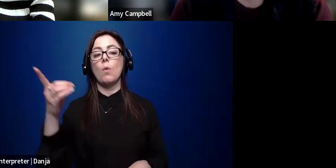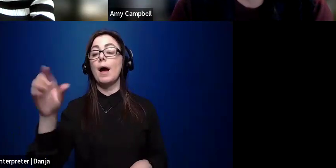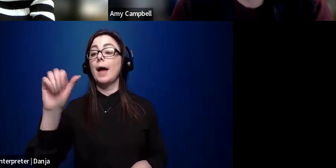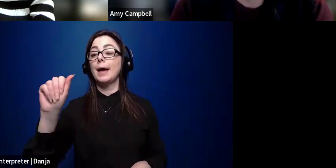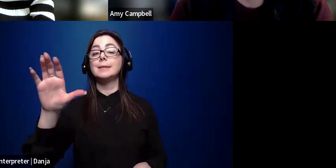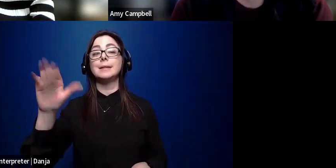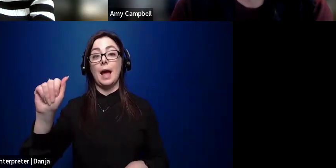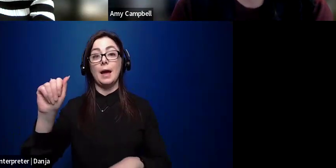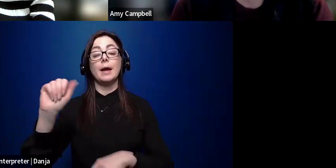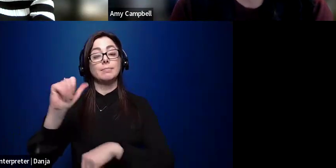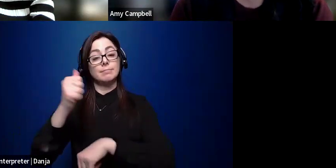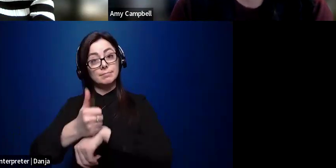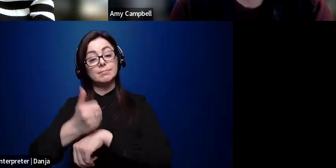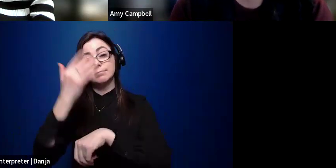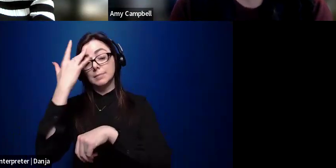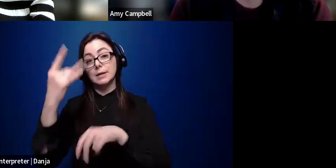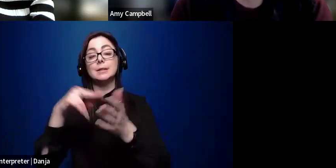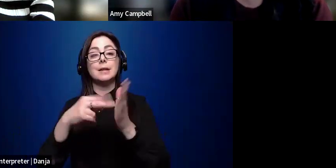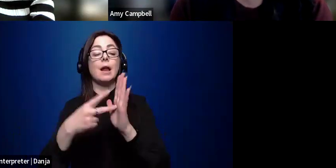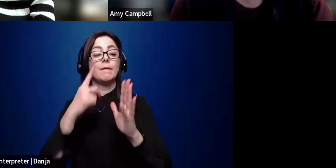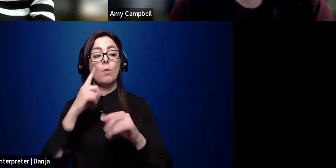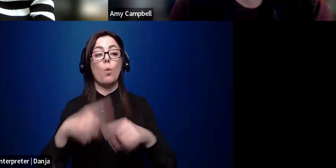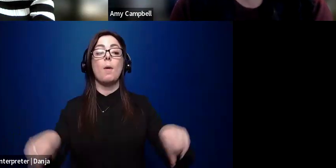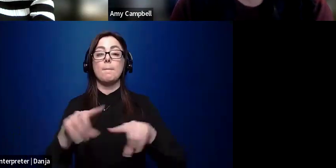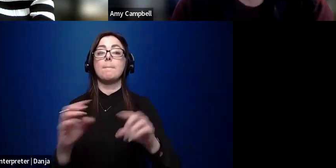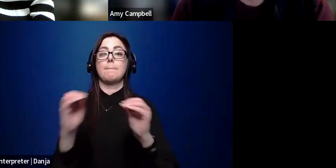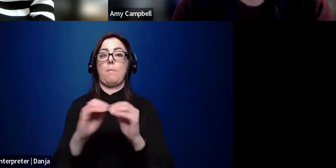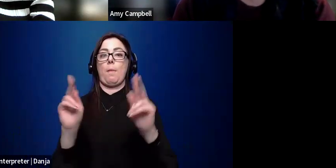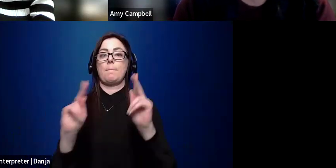to help more people get access, so that we